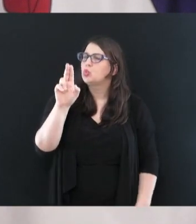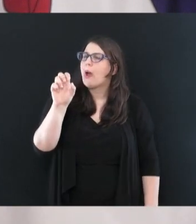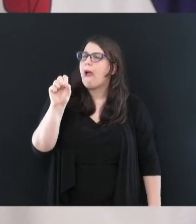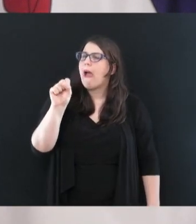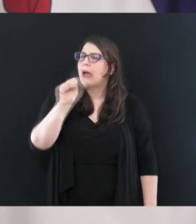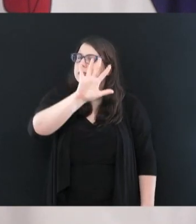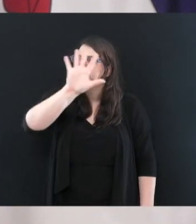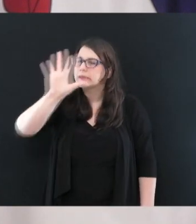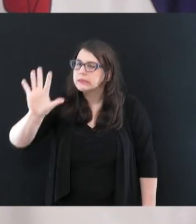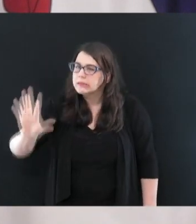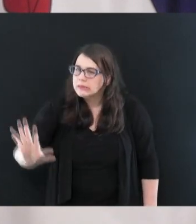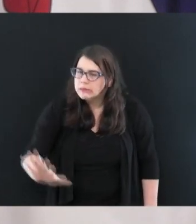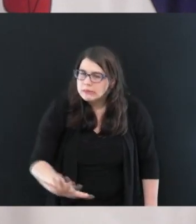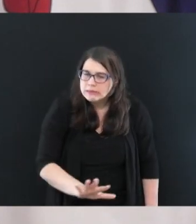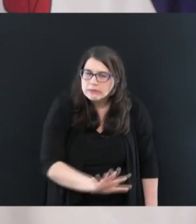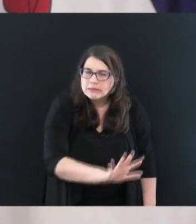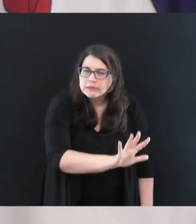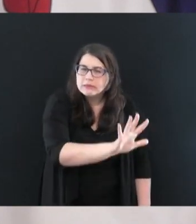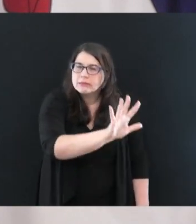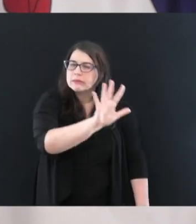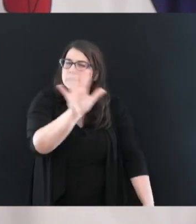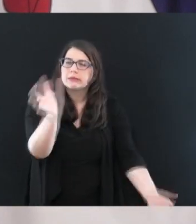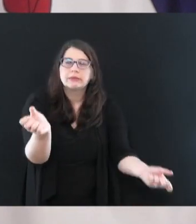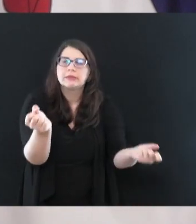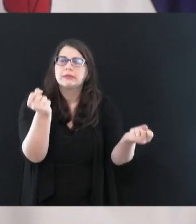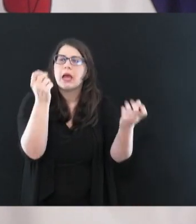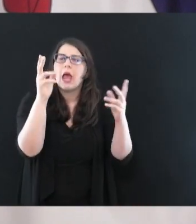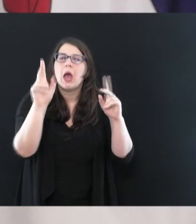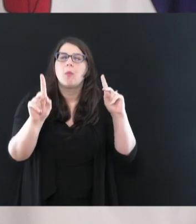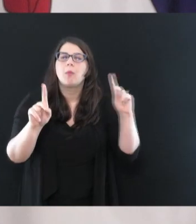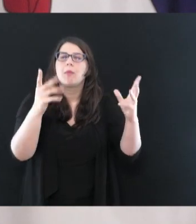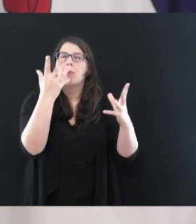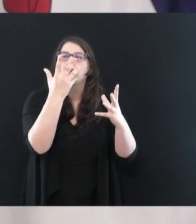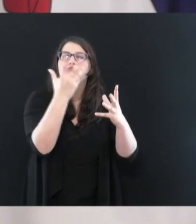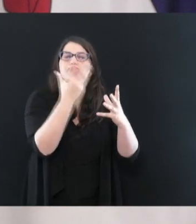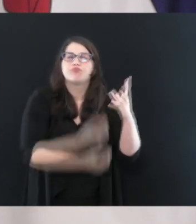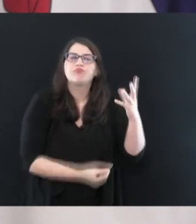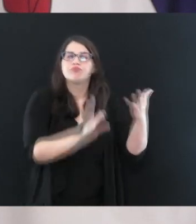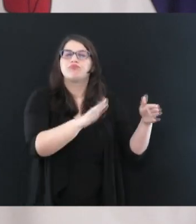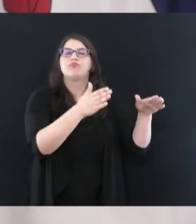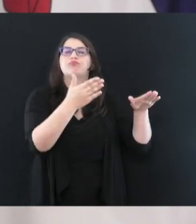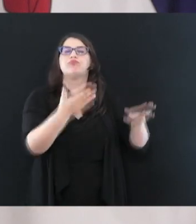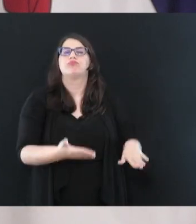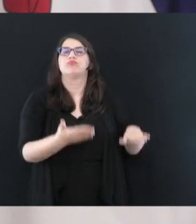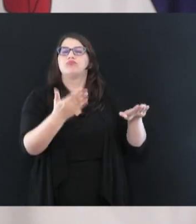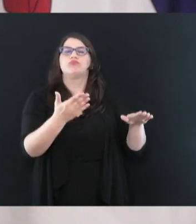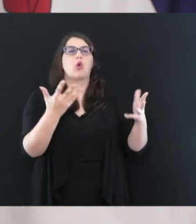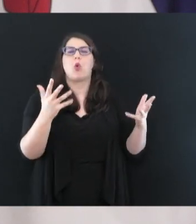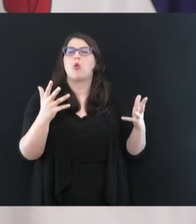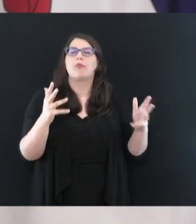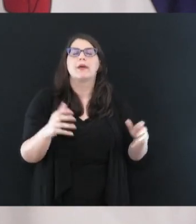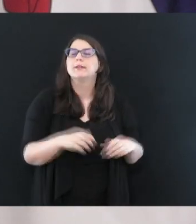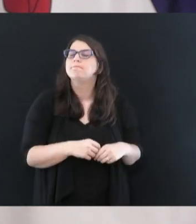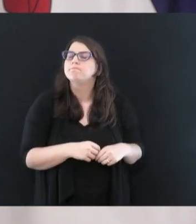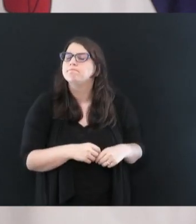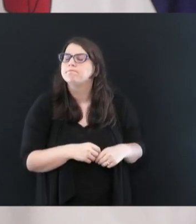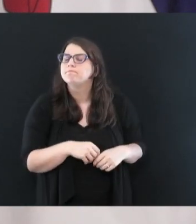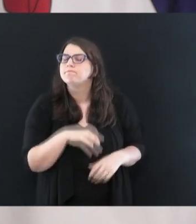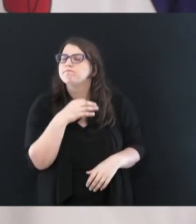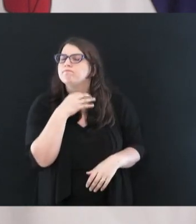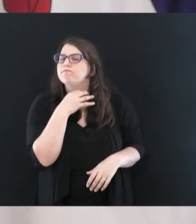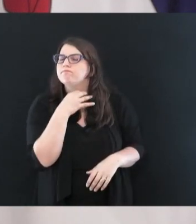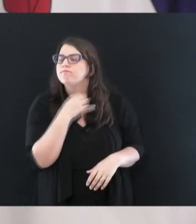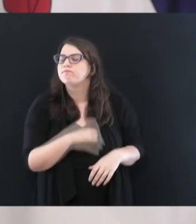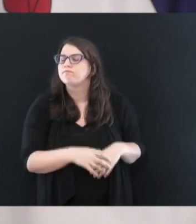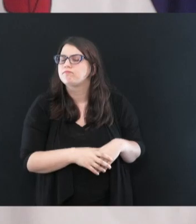States? Just rough number. How many people have we lost? How many people have died in